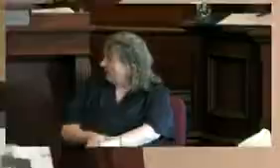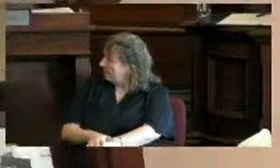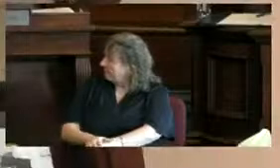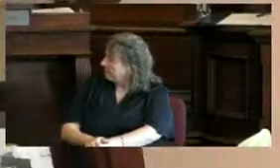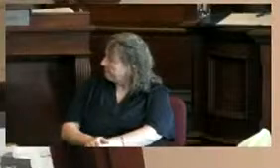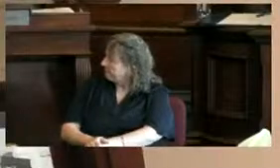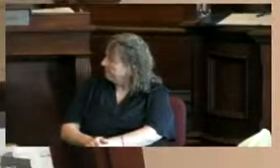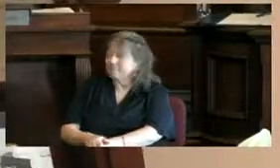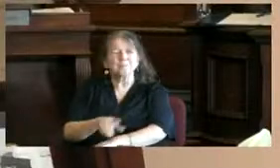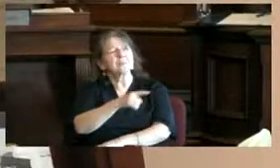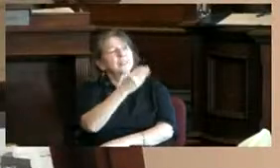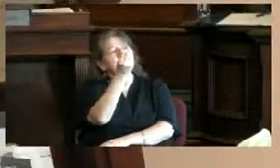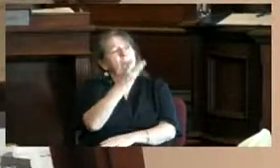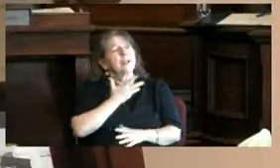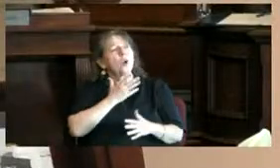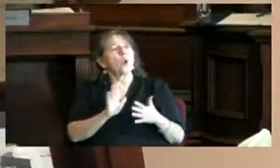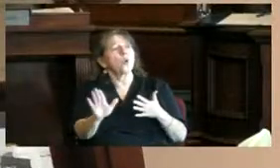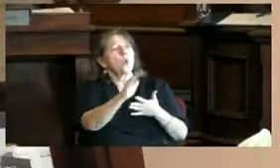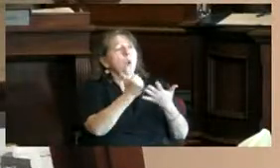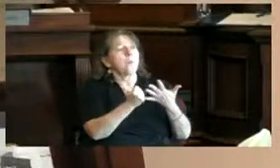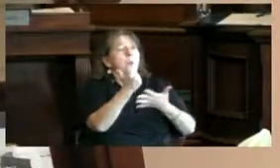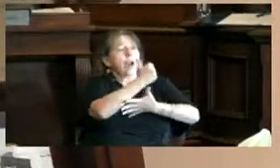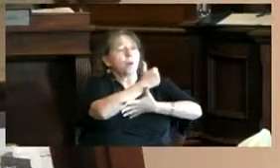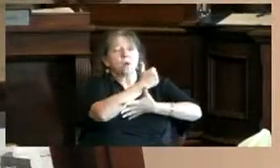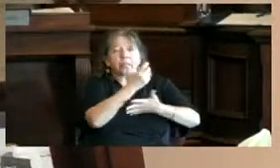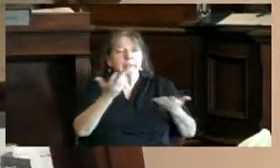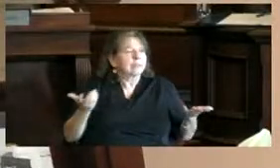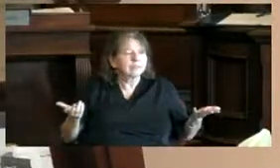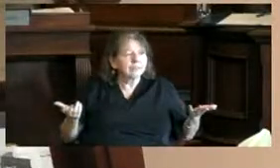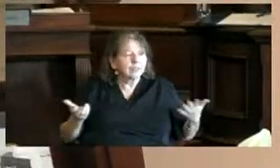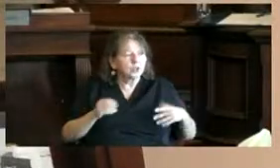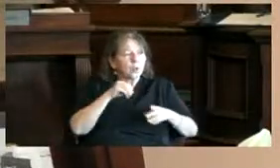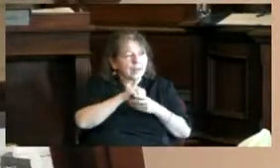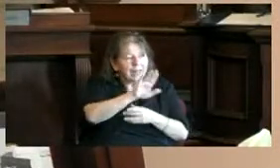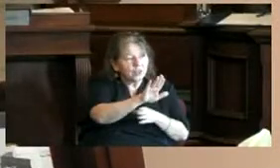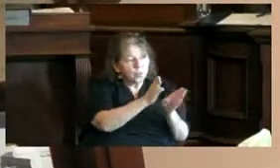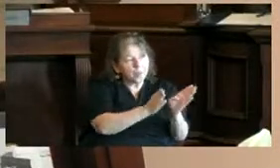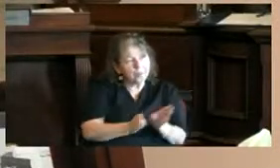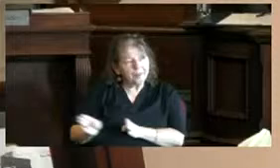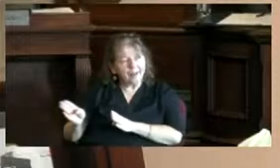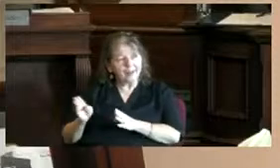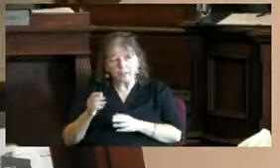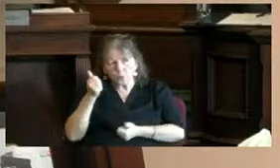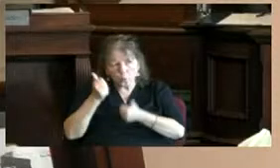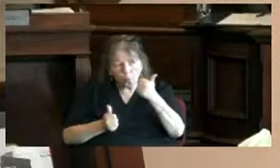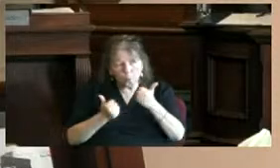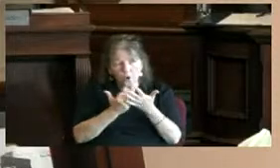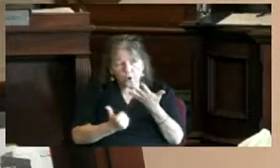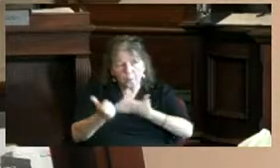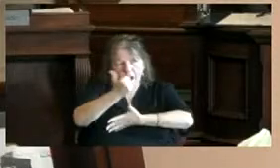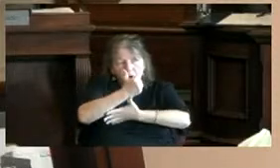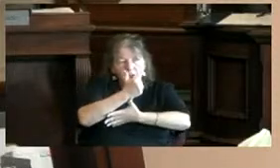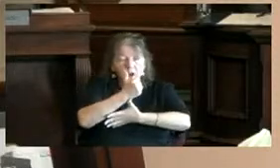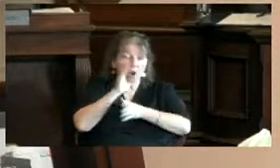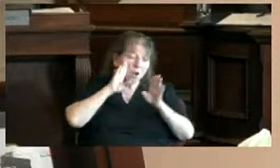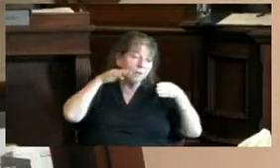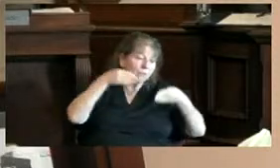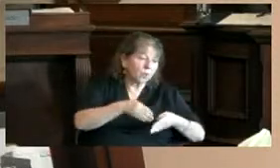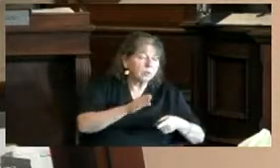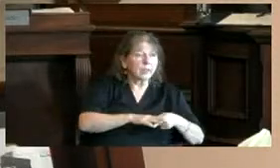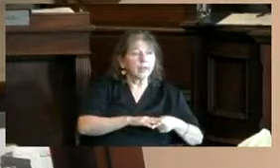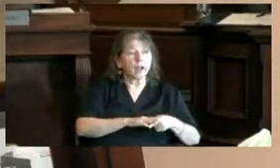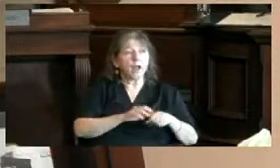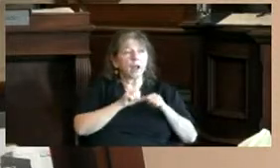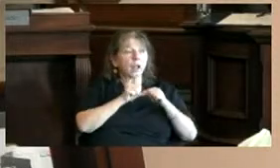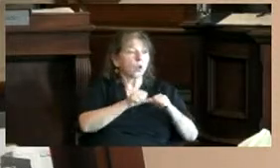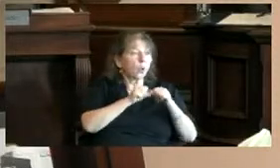are prioritizing? Are there areas within that strategic plan that you are prioritizing? Are you focusing on